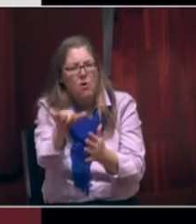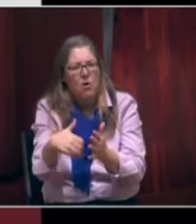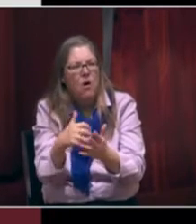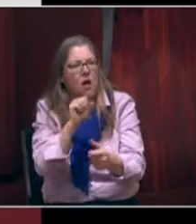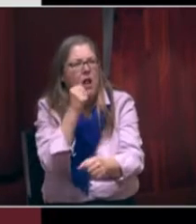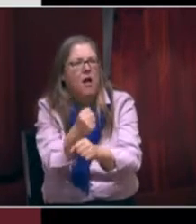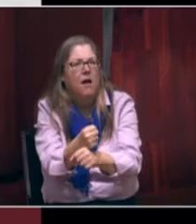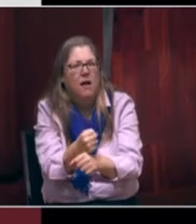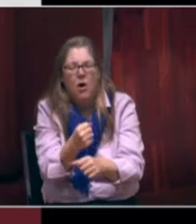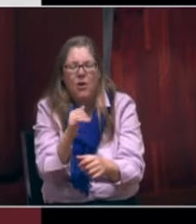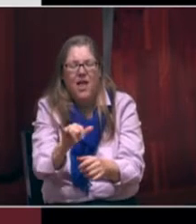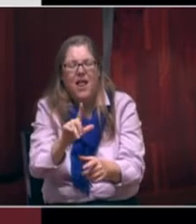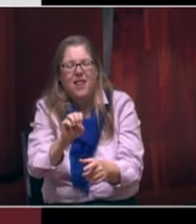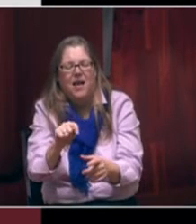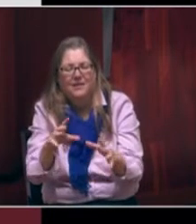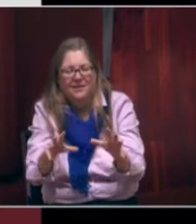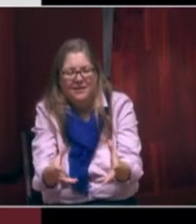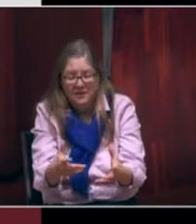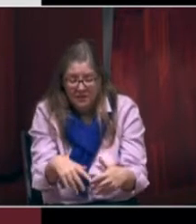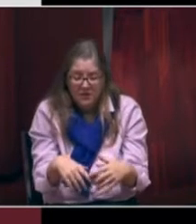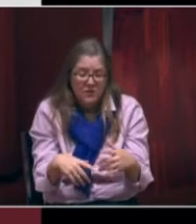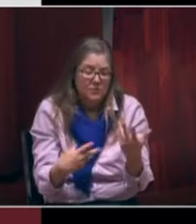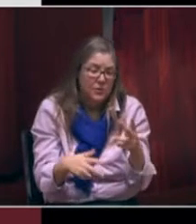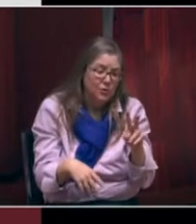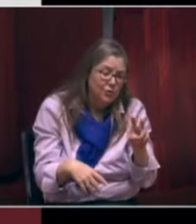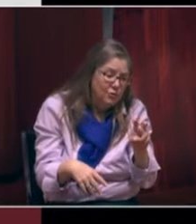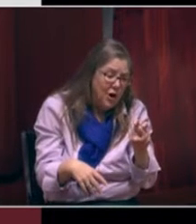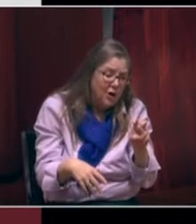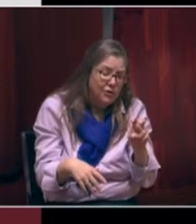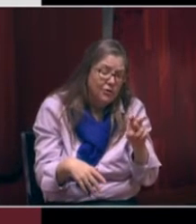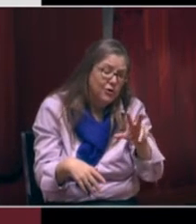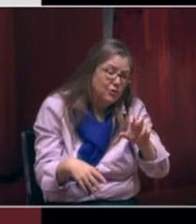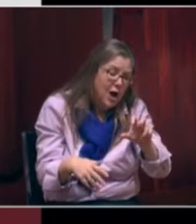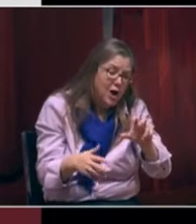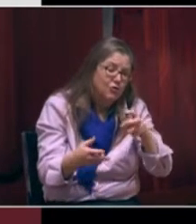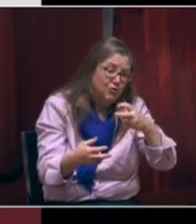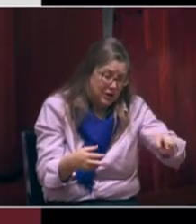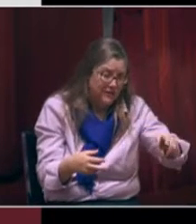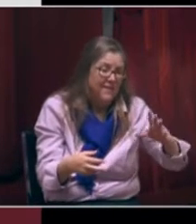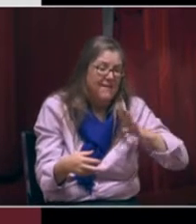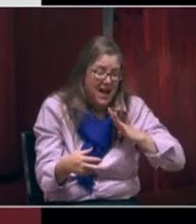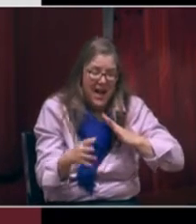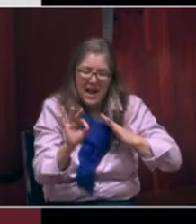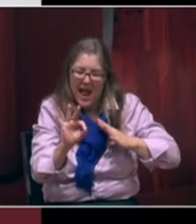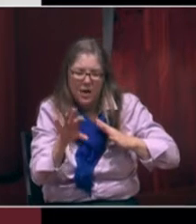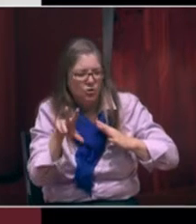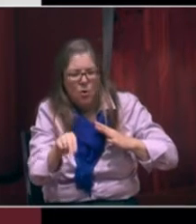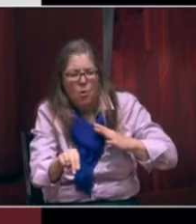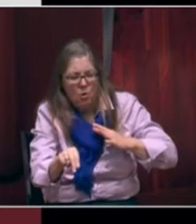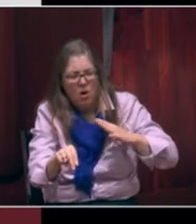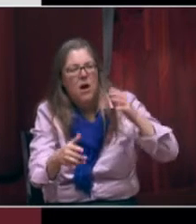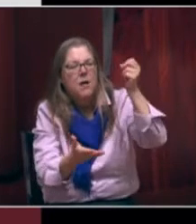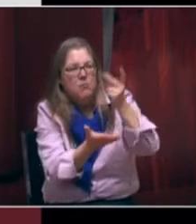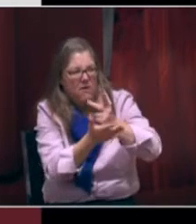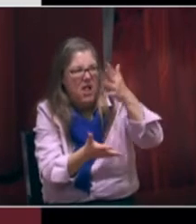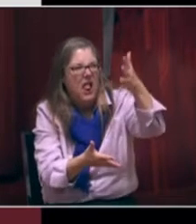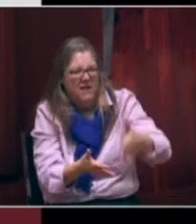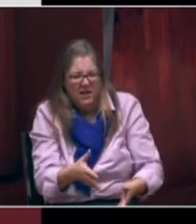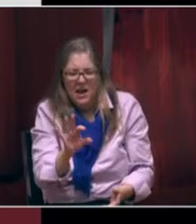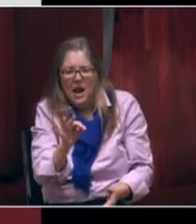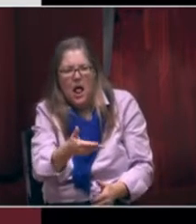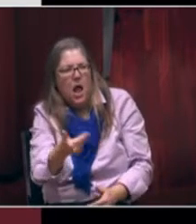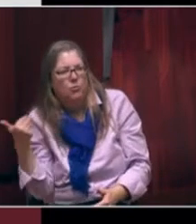say there's, 300 transfers, 3 of them or 9 of them I'm not approving. I mark out those 3 or 9, then I approve all the rest.